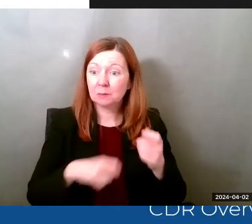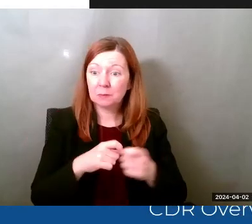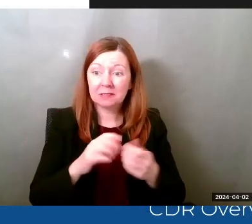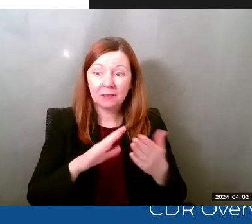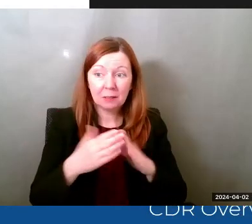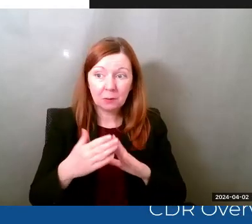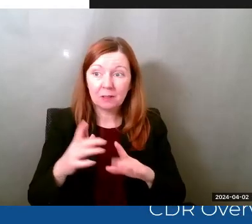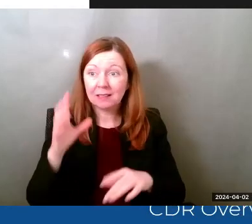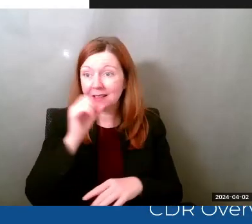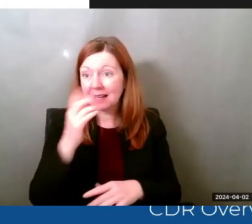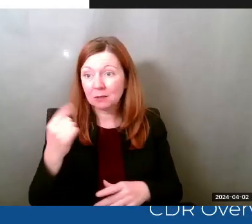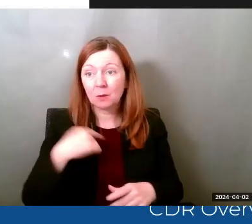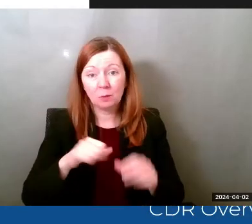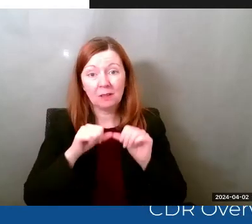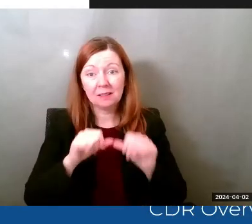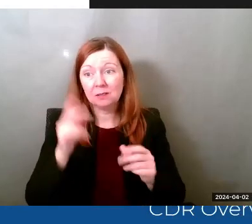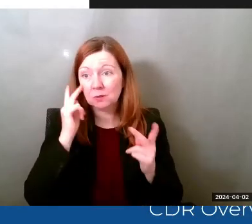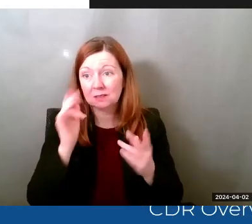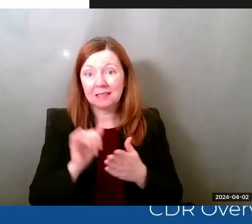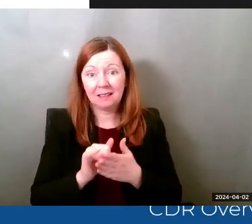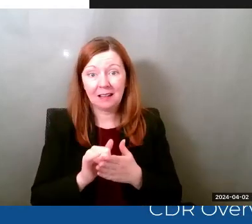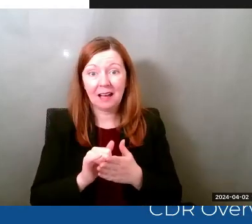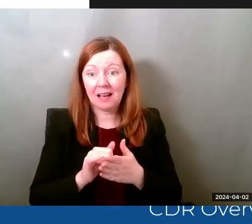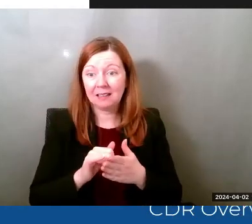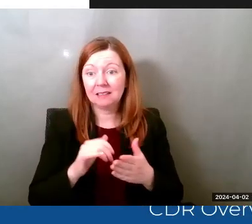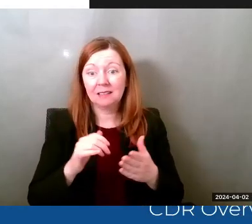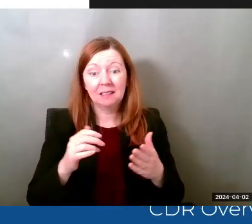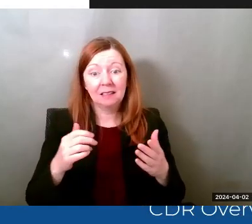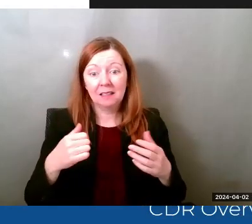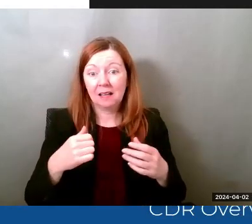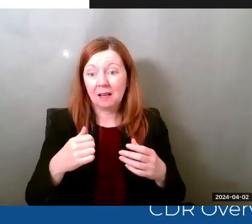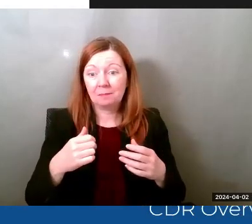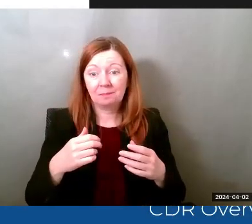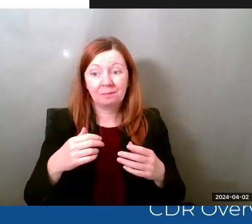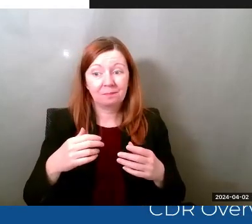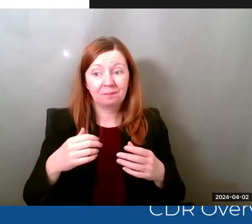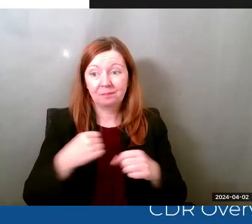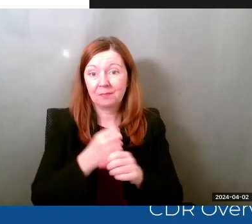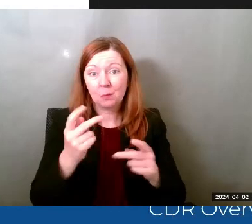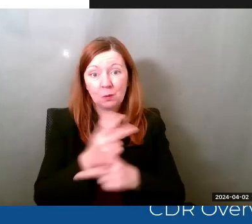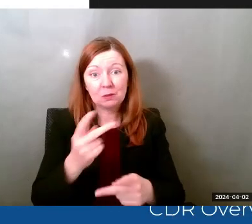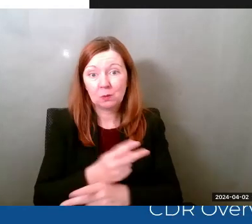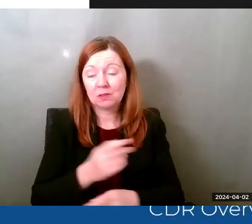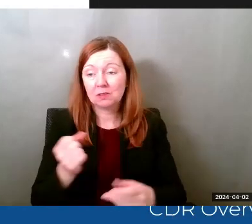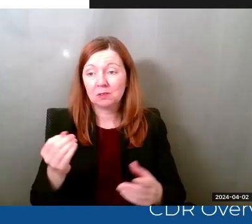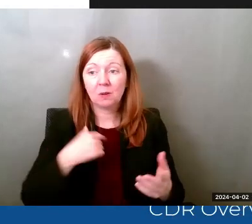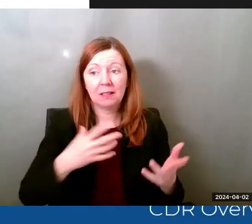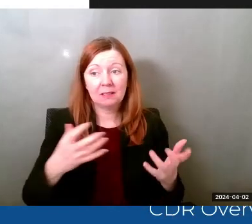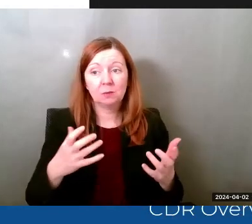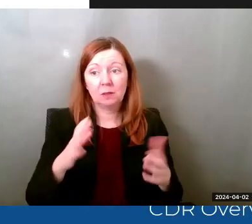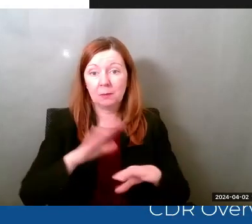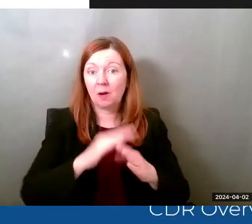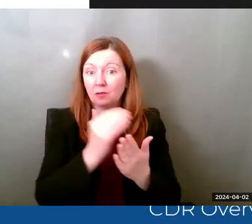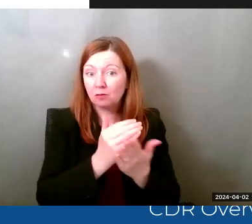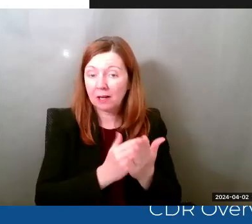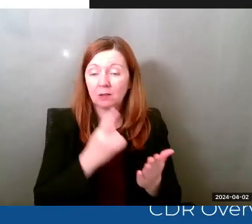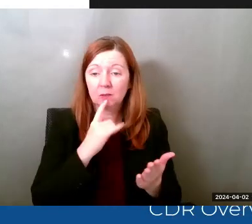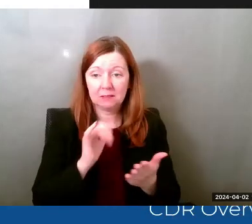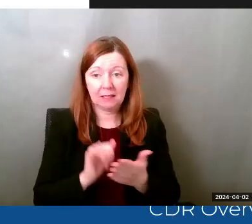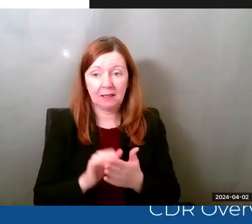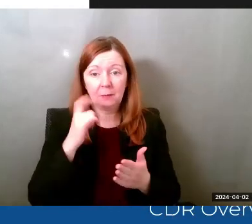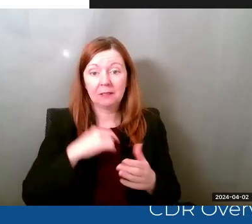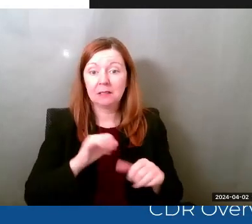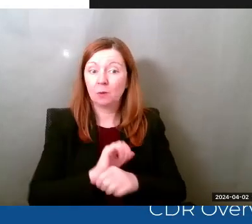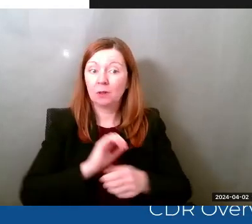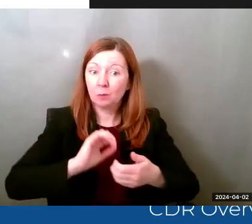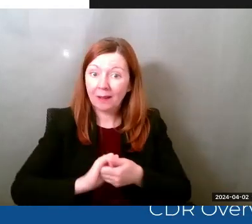community, guess what? We'll continue to see this thing pouring into our communities right now. So I just wanted to be on record to state this as I'm working